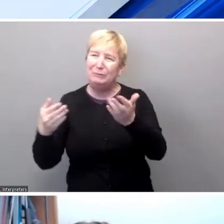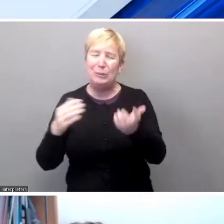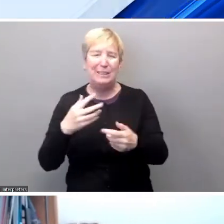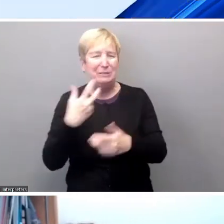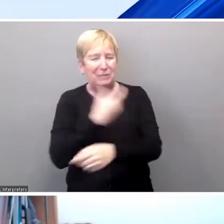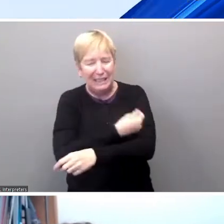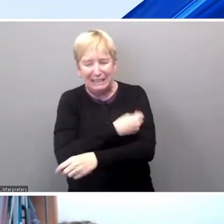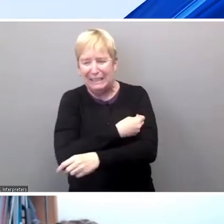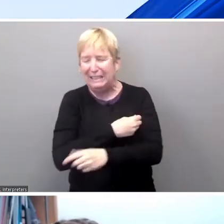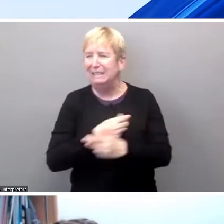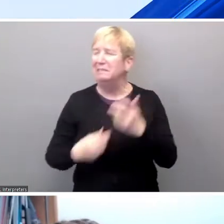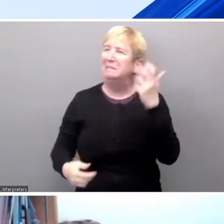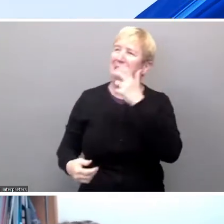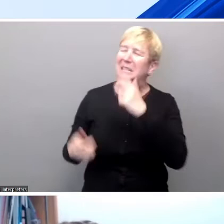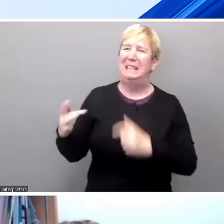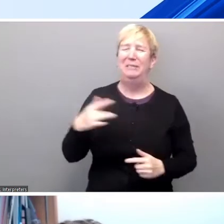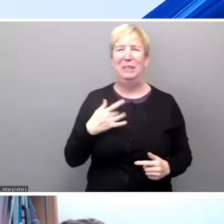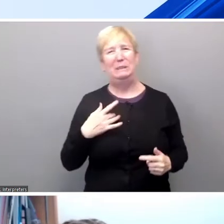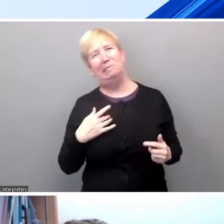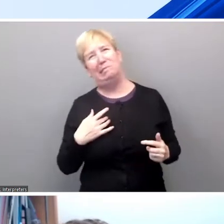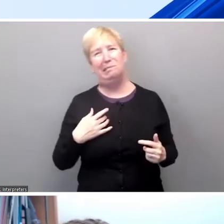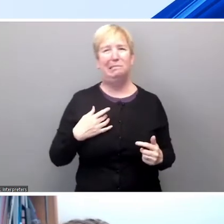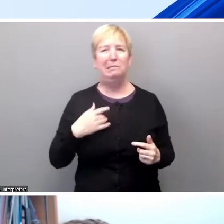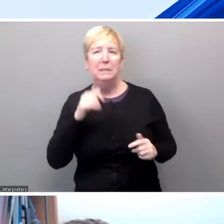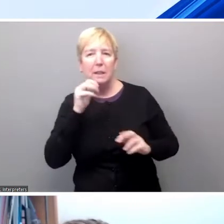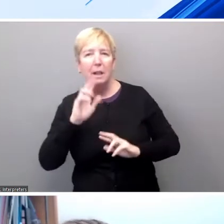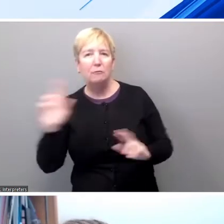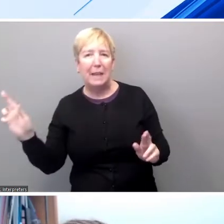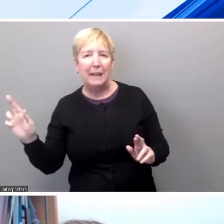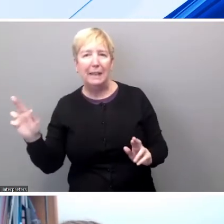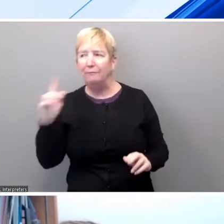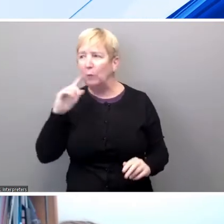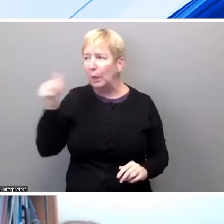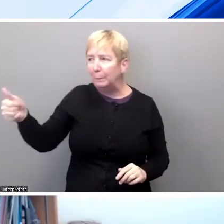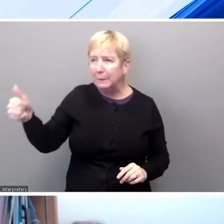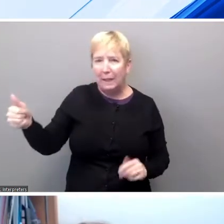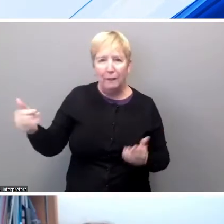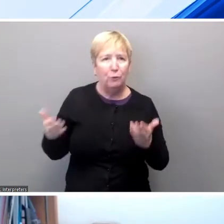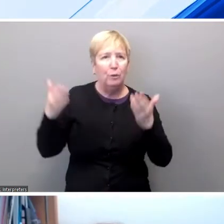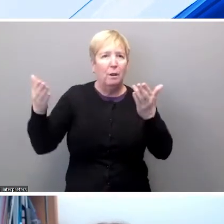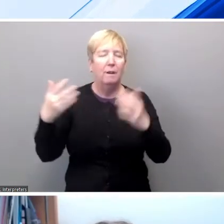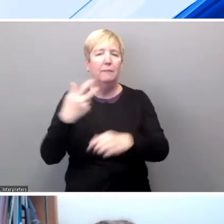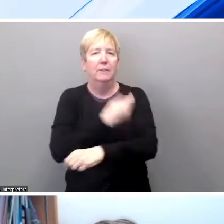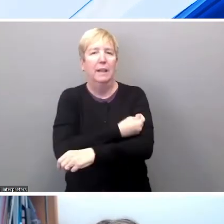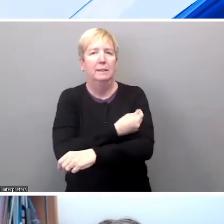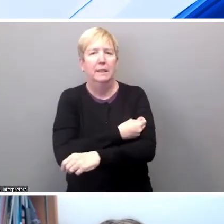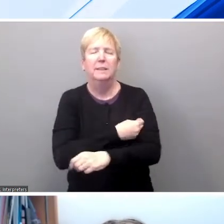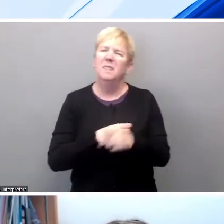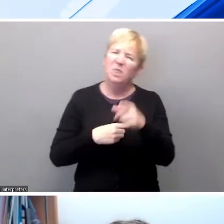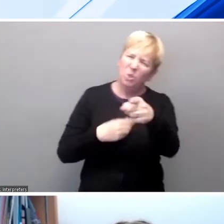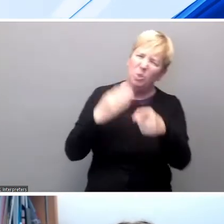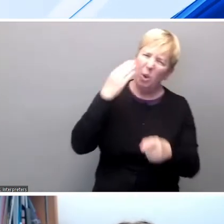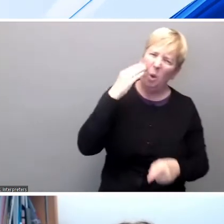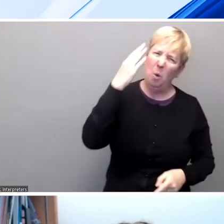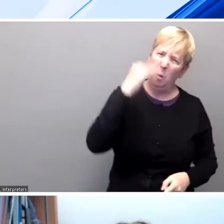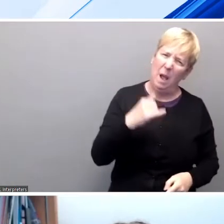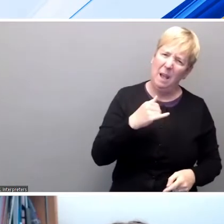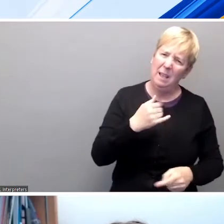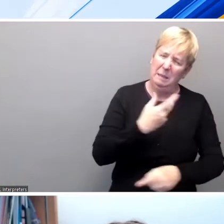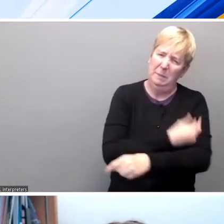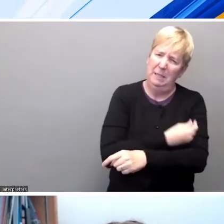that was intimidating them. Do you know, on a broader sense, why pediatricians haven't been offering